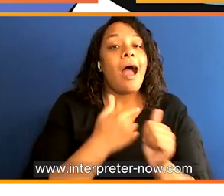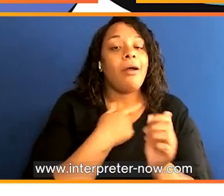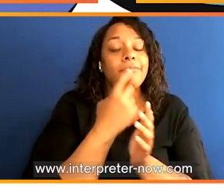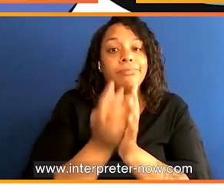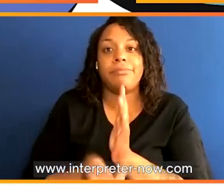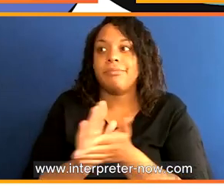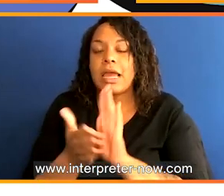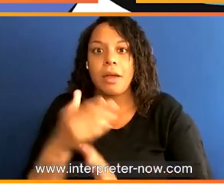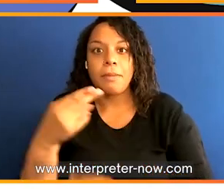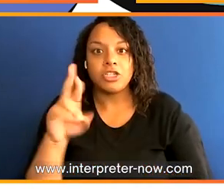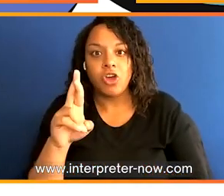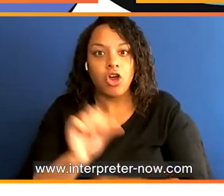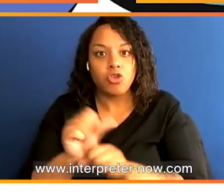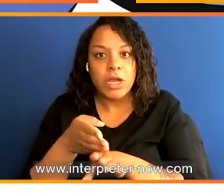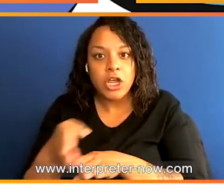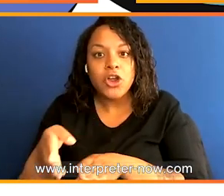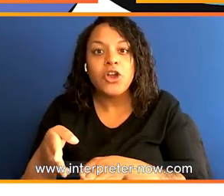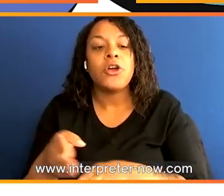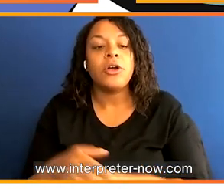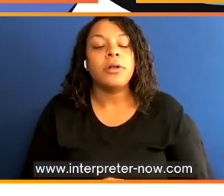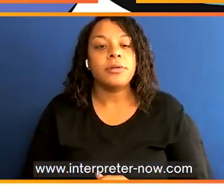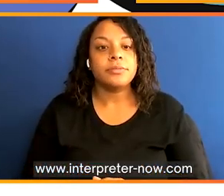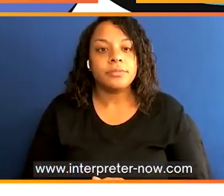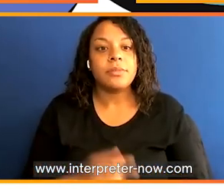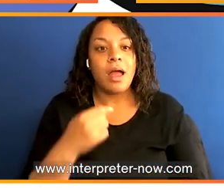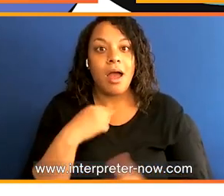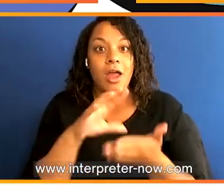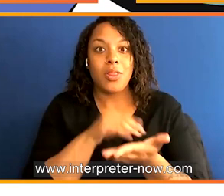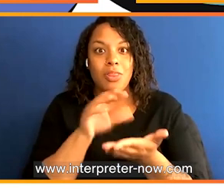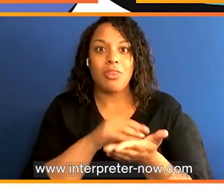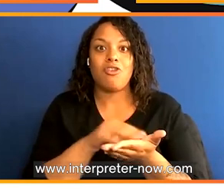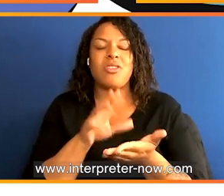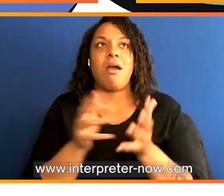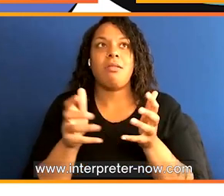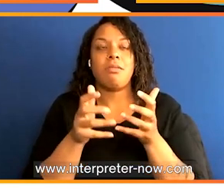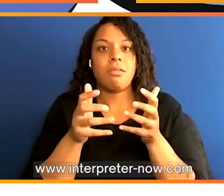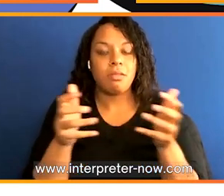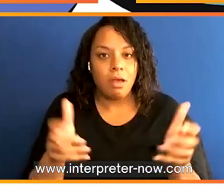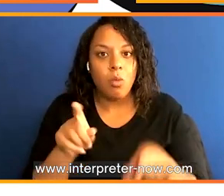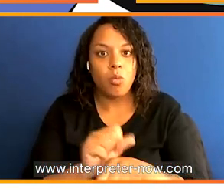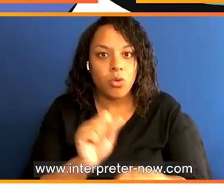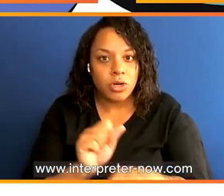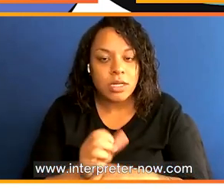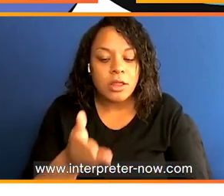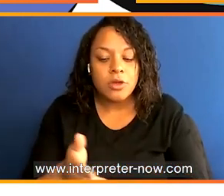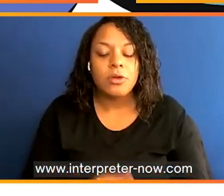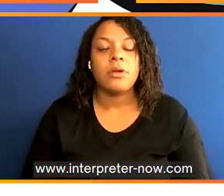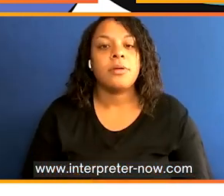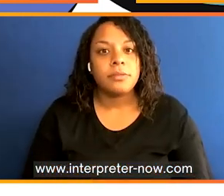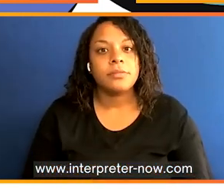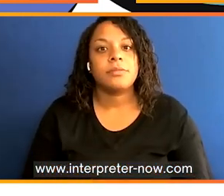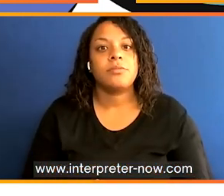human resources was that was a place where I learned a lot. It was about, you